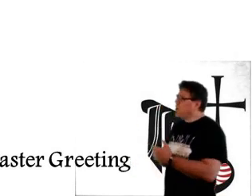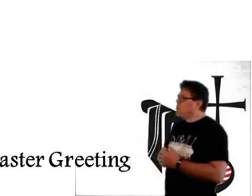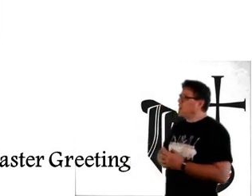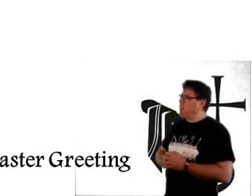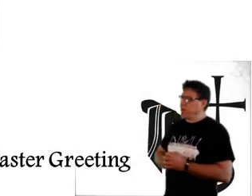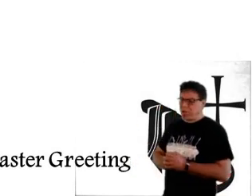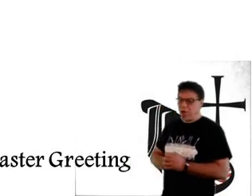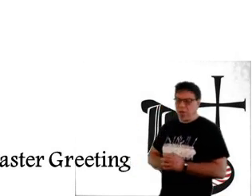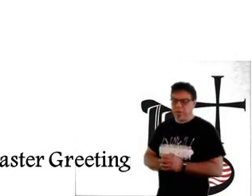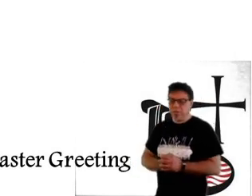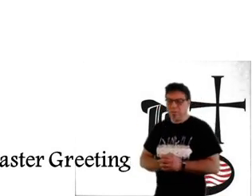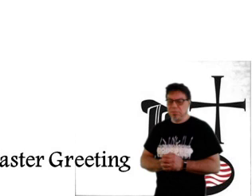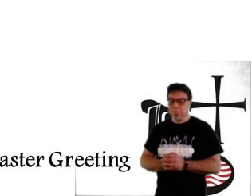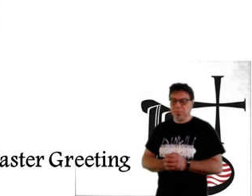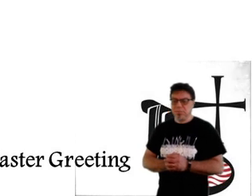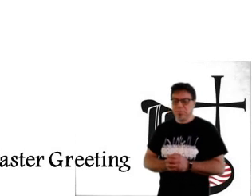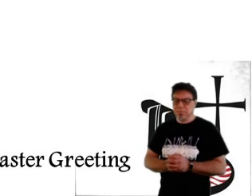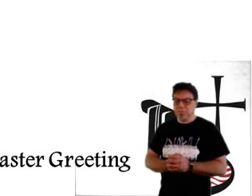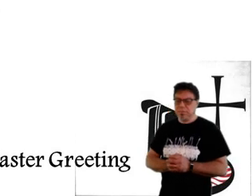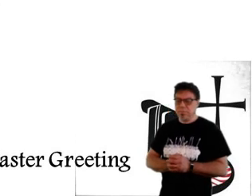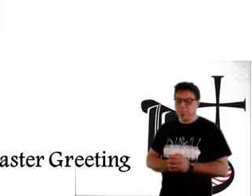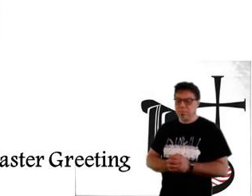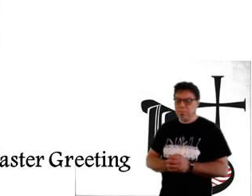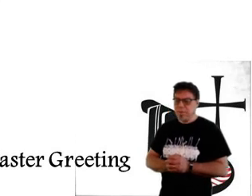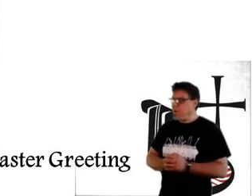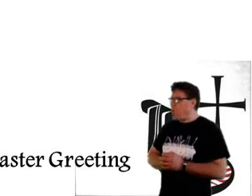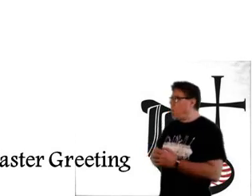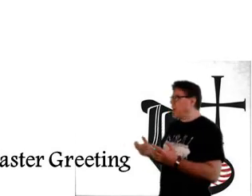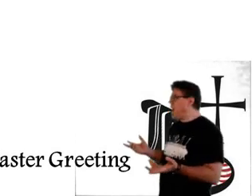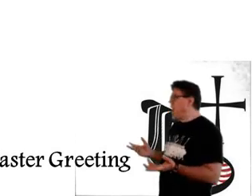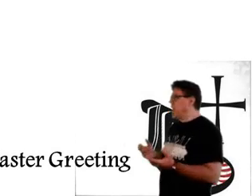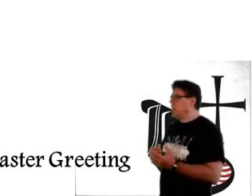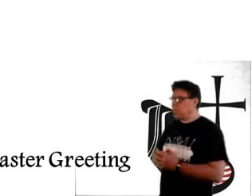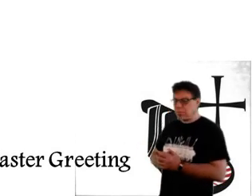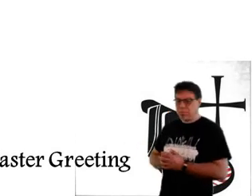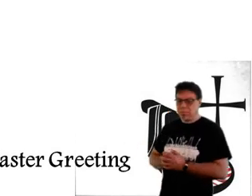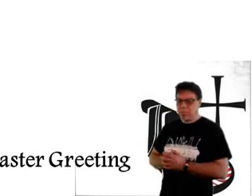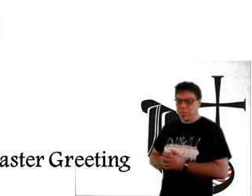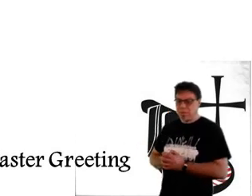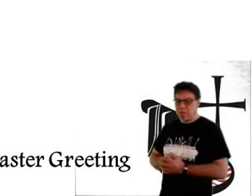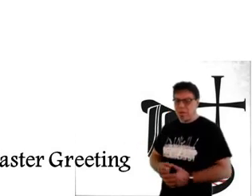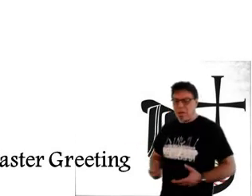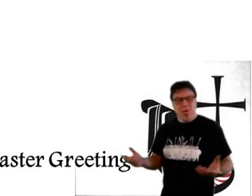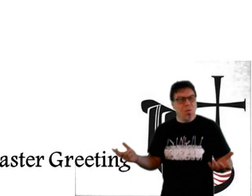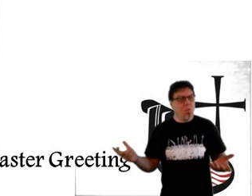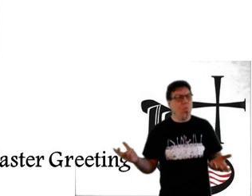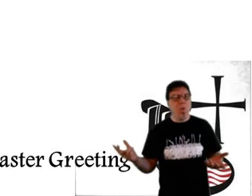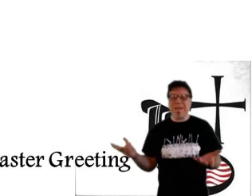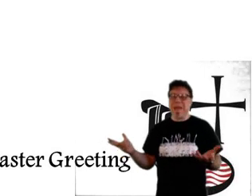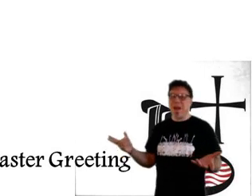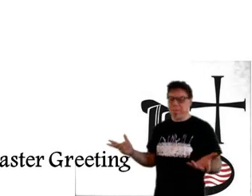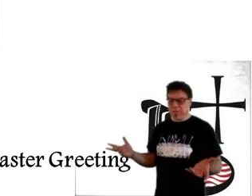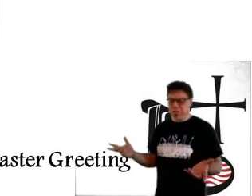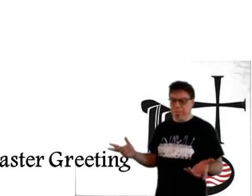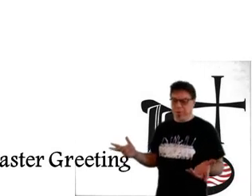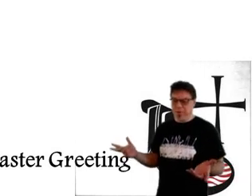Why do you get to wear the collar? Because I am the shepherd. What am I? You are the sheep. Why